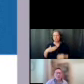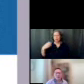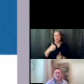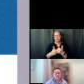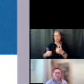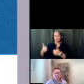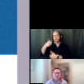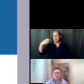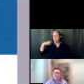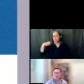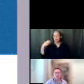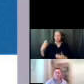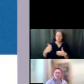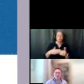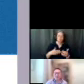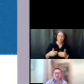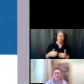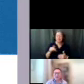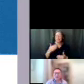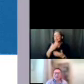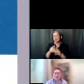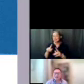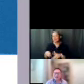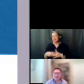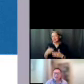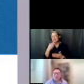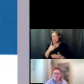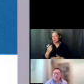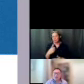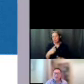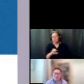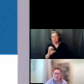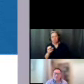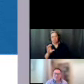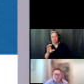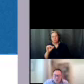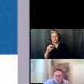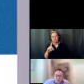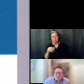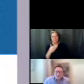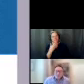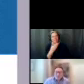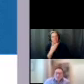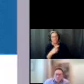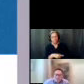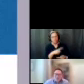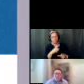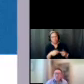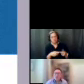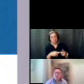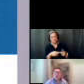So I think that's a good start. But great question. Thank you. And then You the have, next one we have is how can we